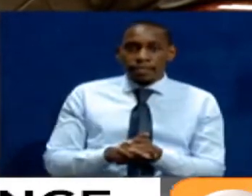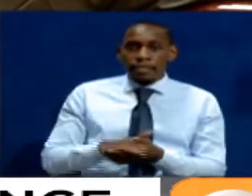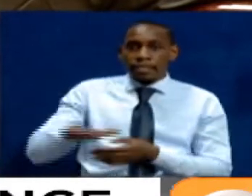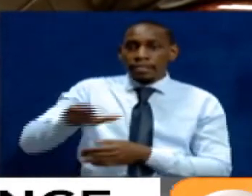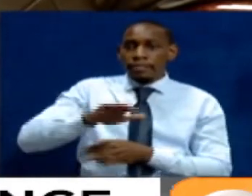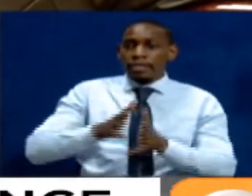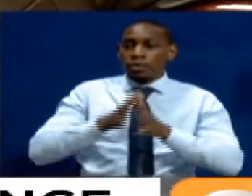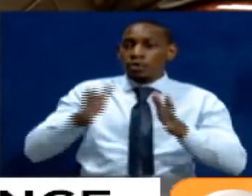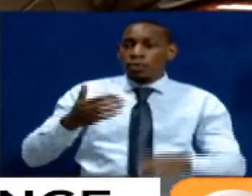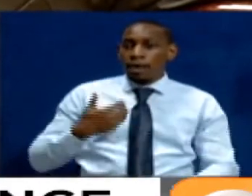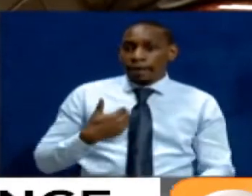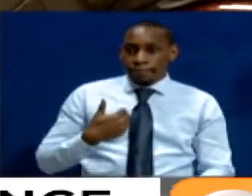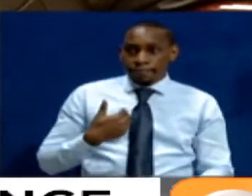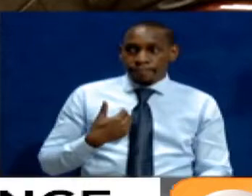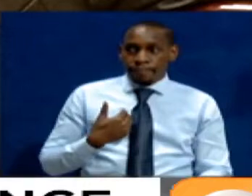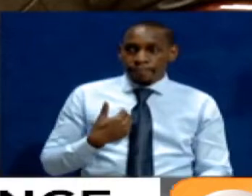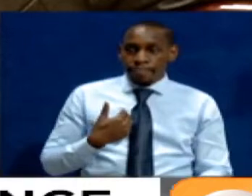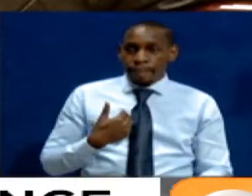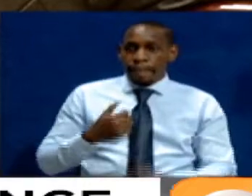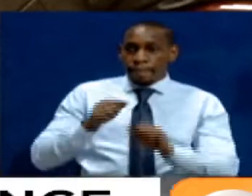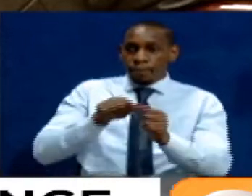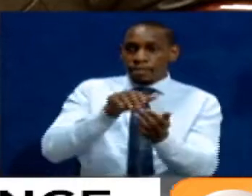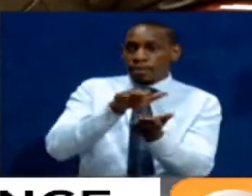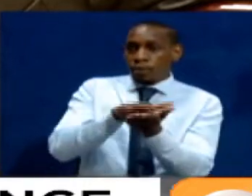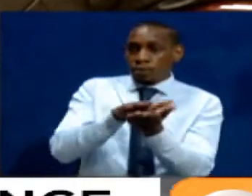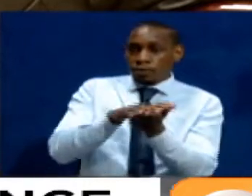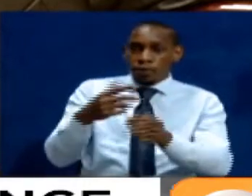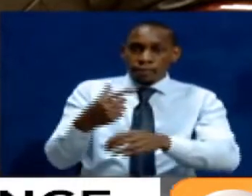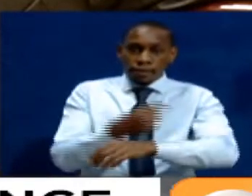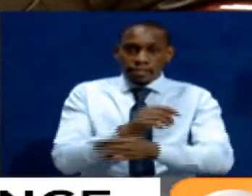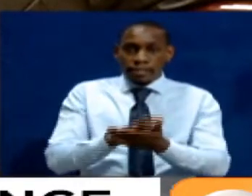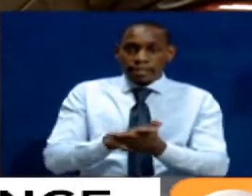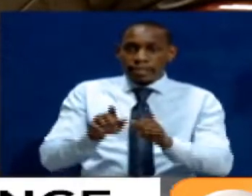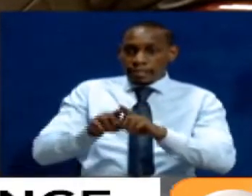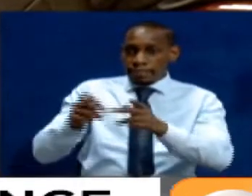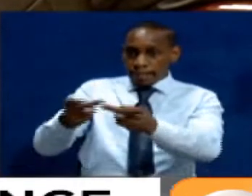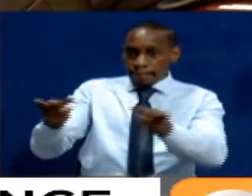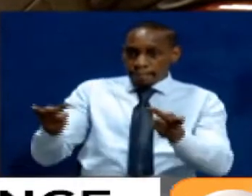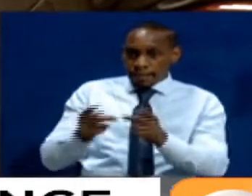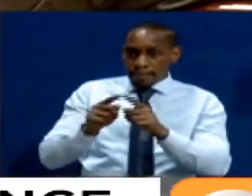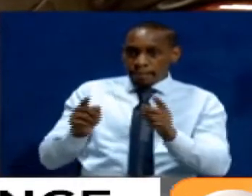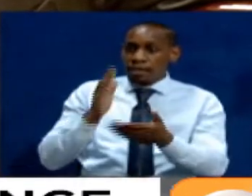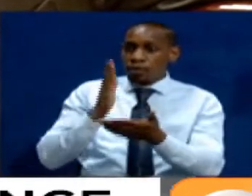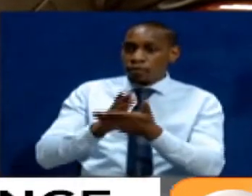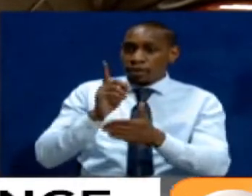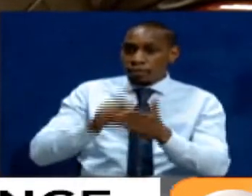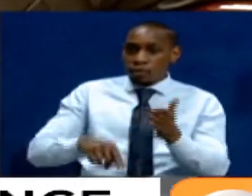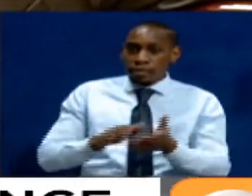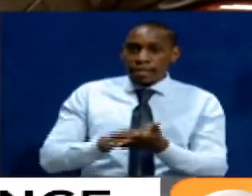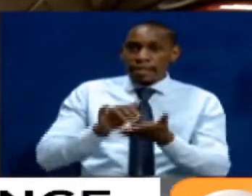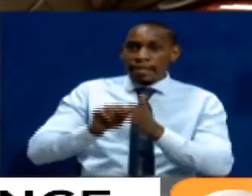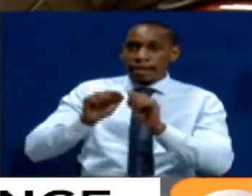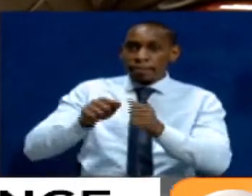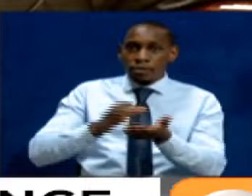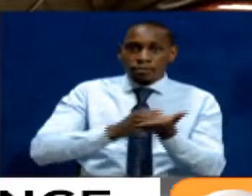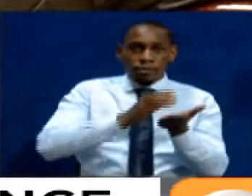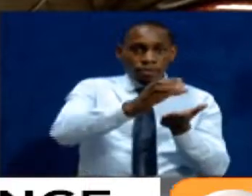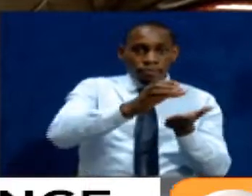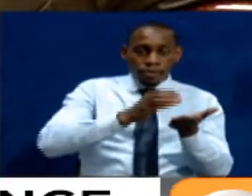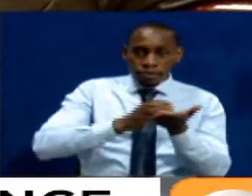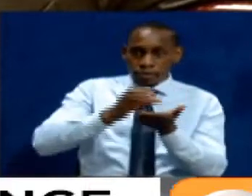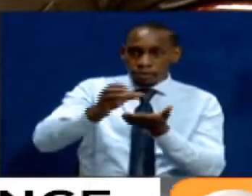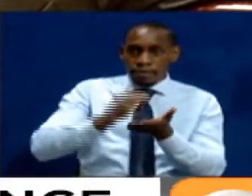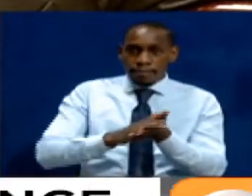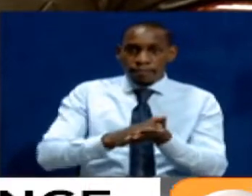of space. So we can hold the vaccines in those places, but ensure that we are able to distribute